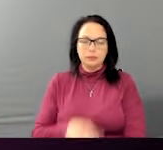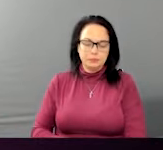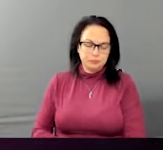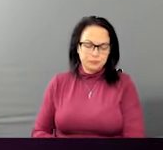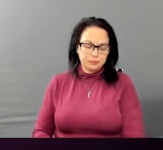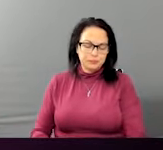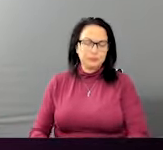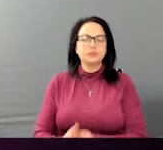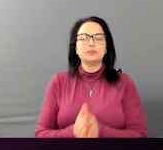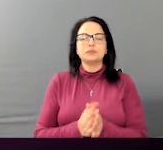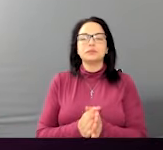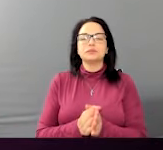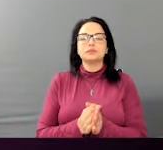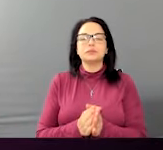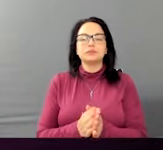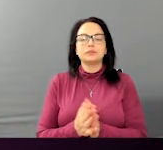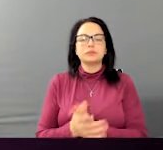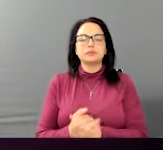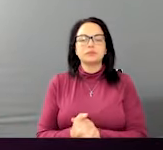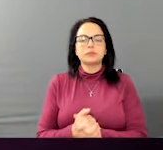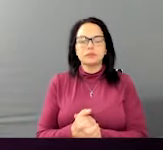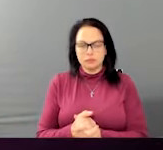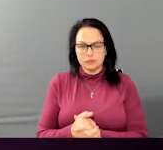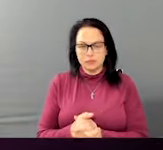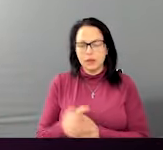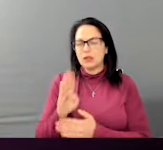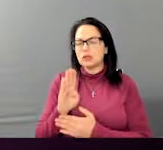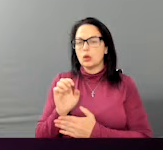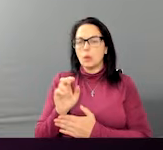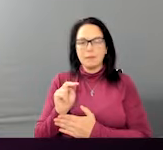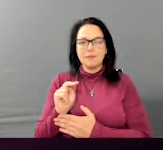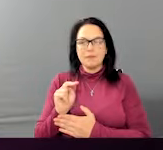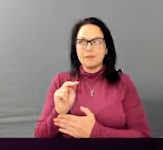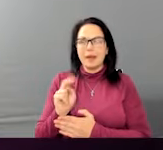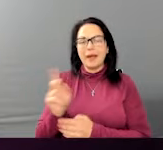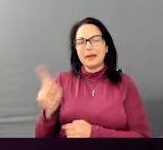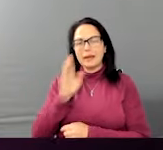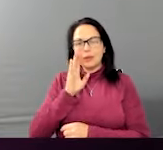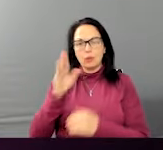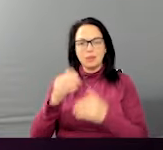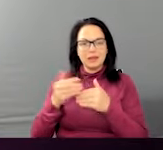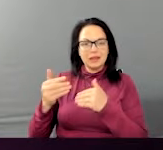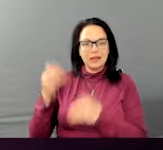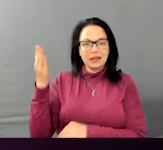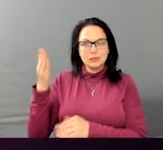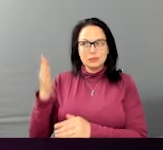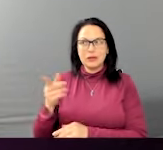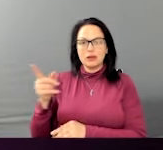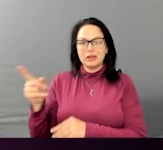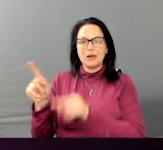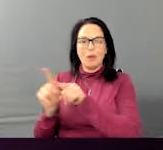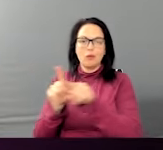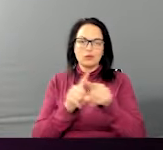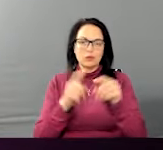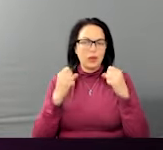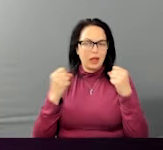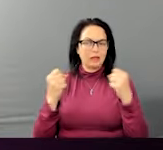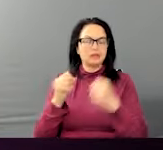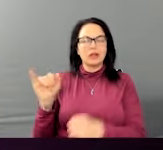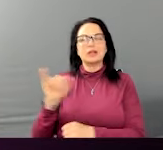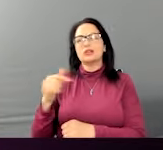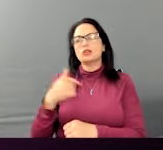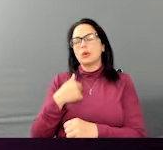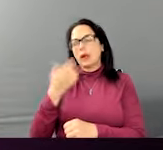Now, Ben is getting wired up right now, and he also does air squats. So I don't know if he's still planning on it,